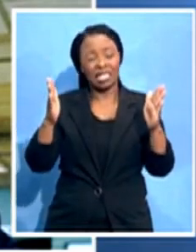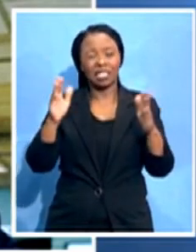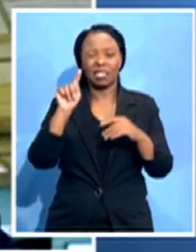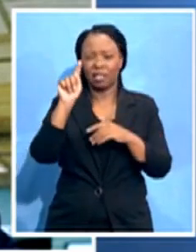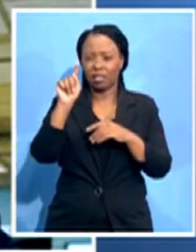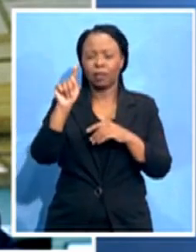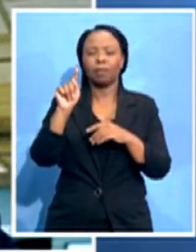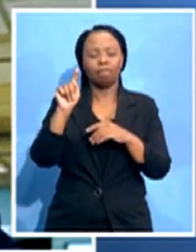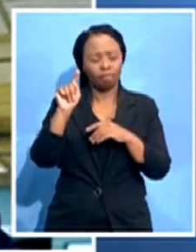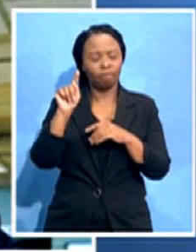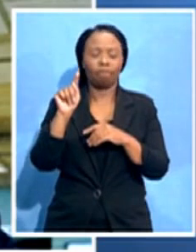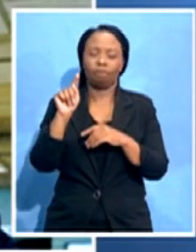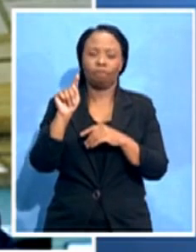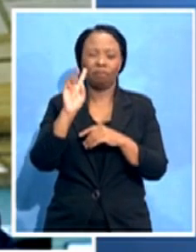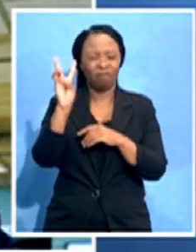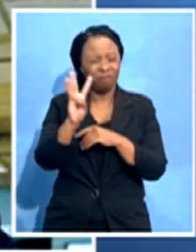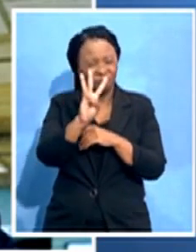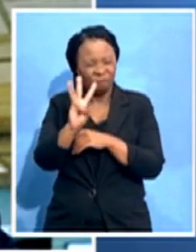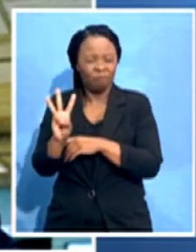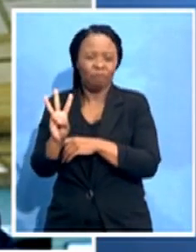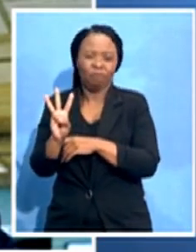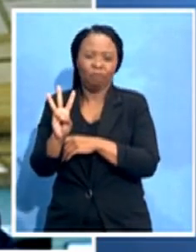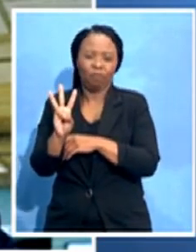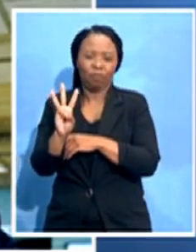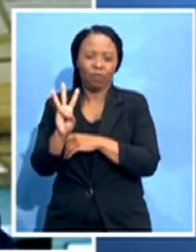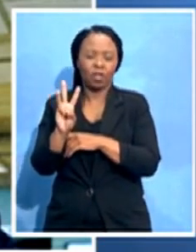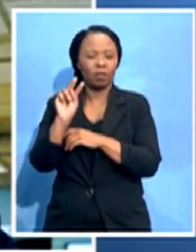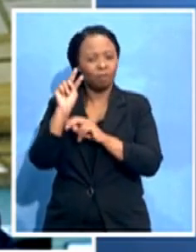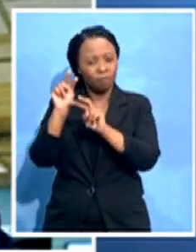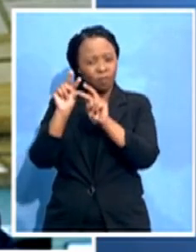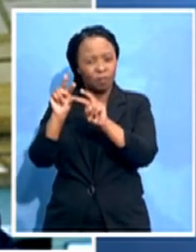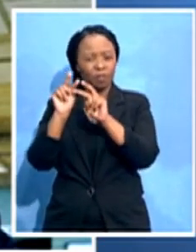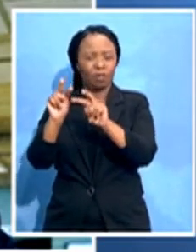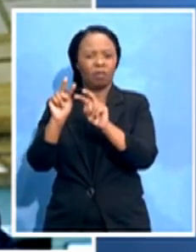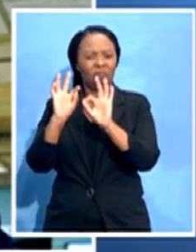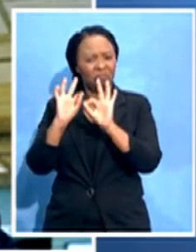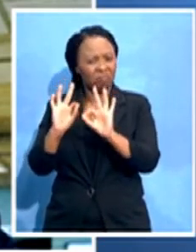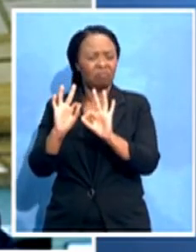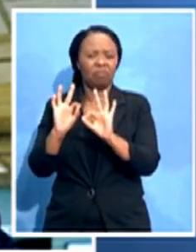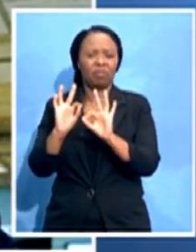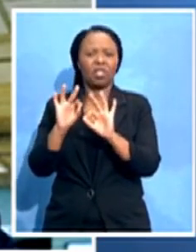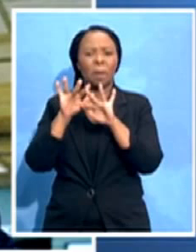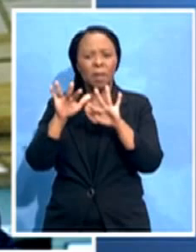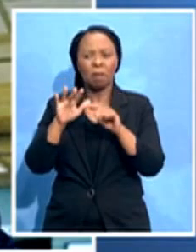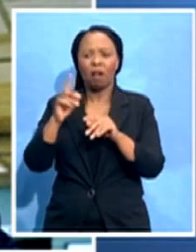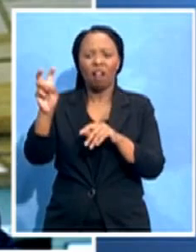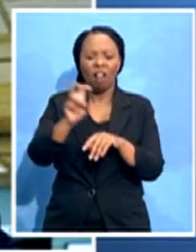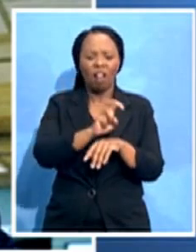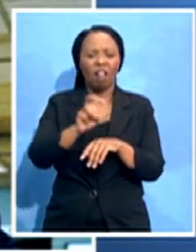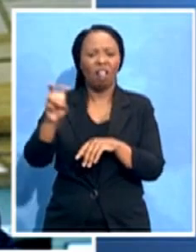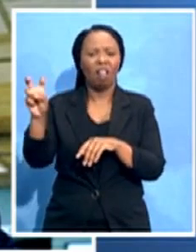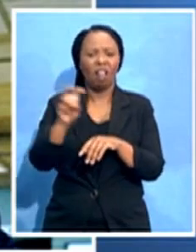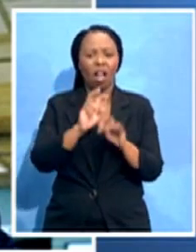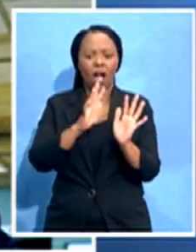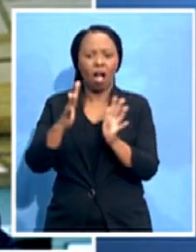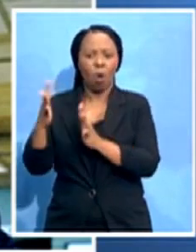carefully on, perhaps to monitor that kind of movement of people, because we know right now in South